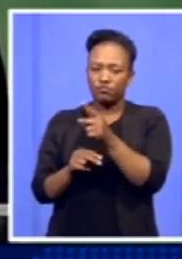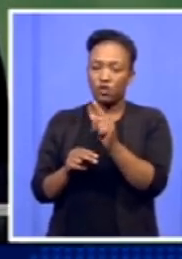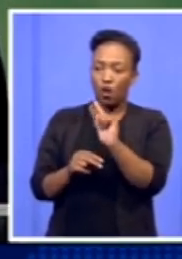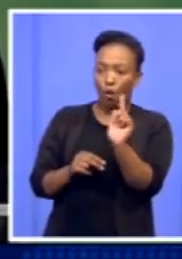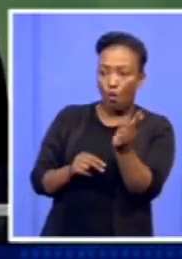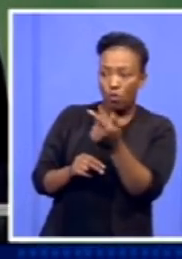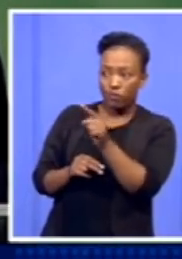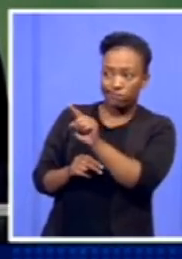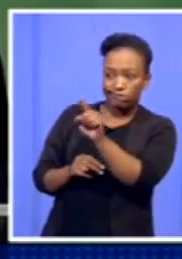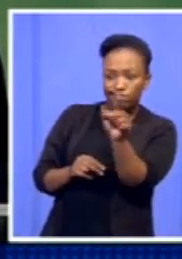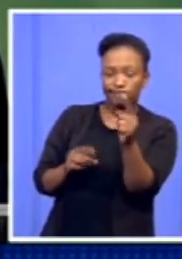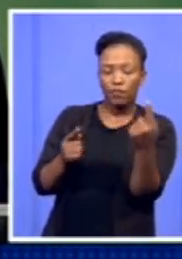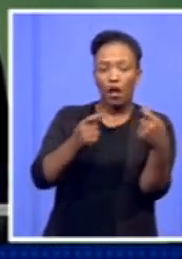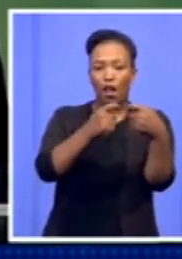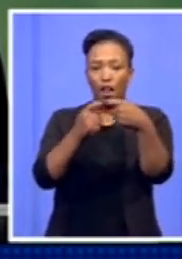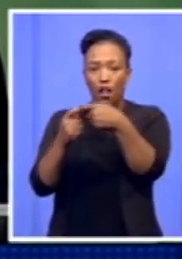to this